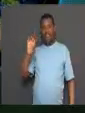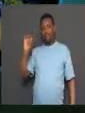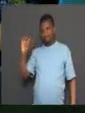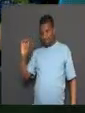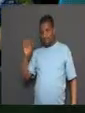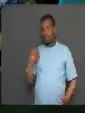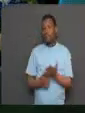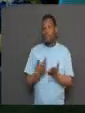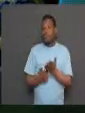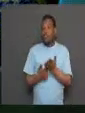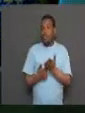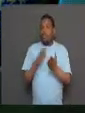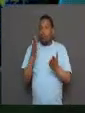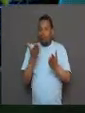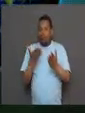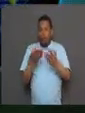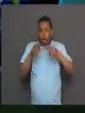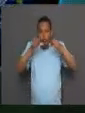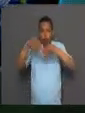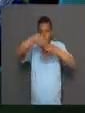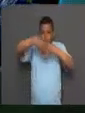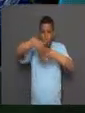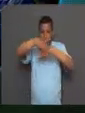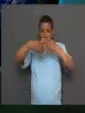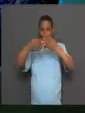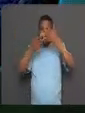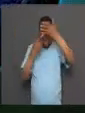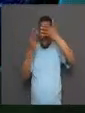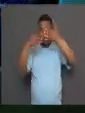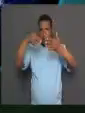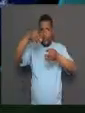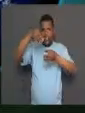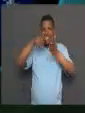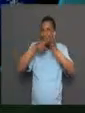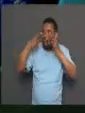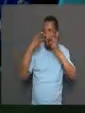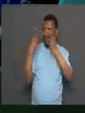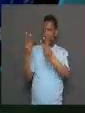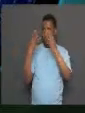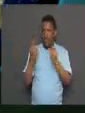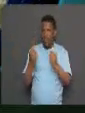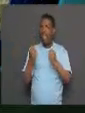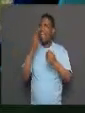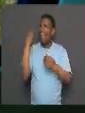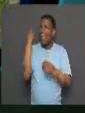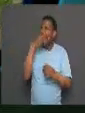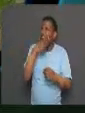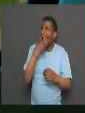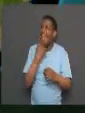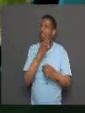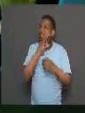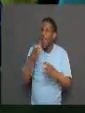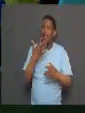It is a sort of envelope of transparent, colorless, tasteless,